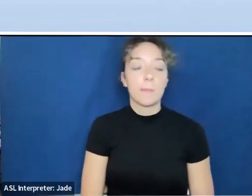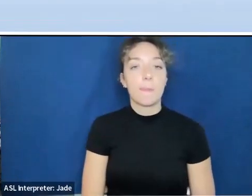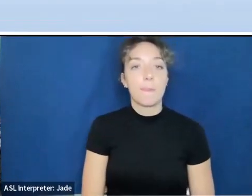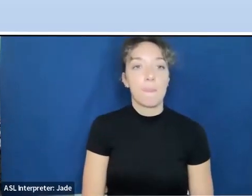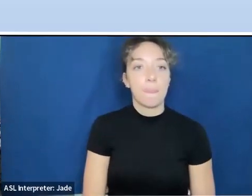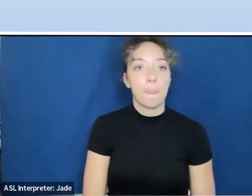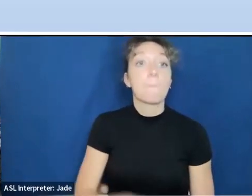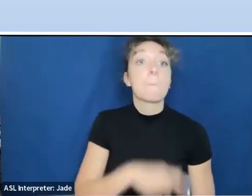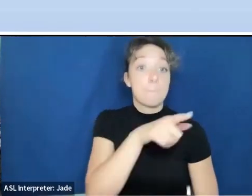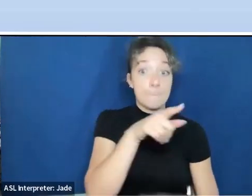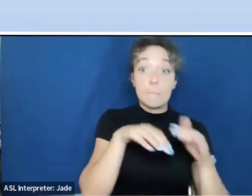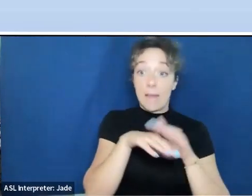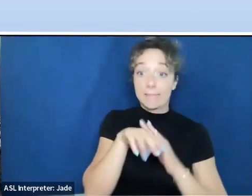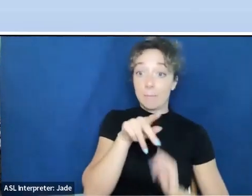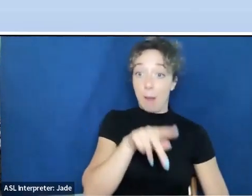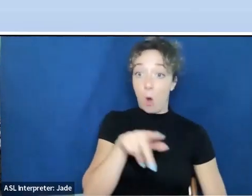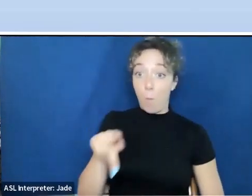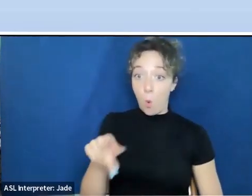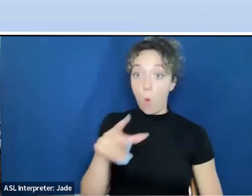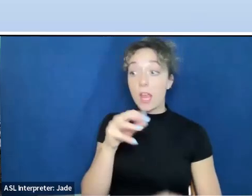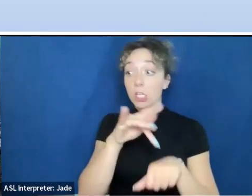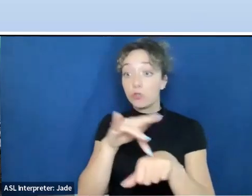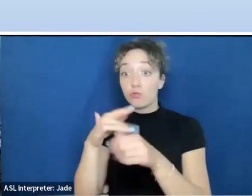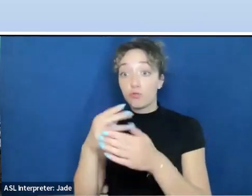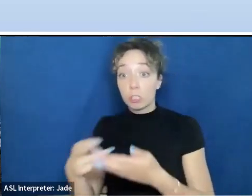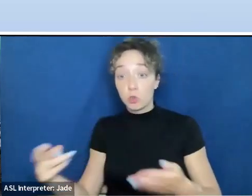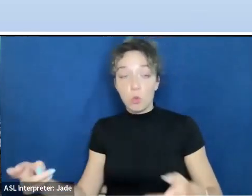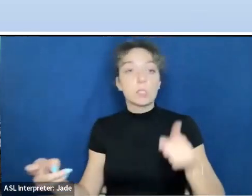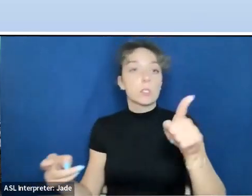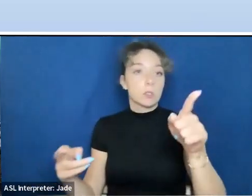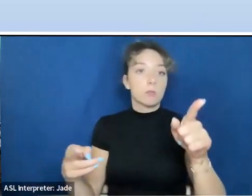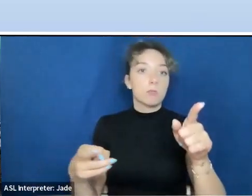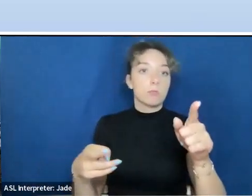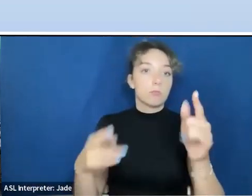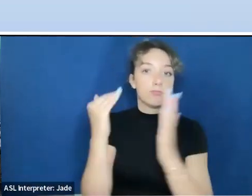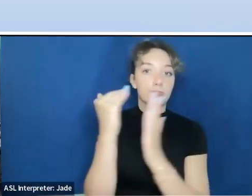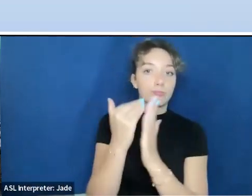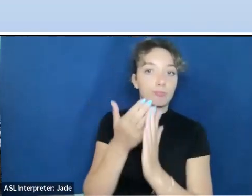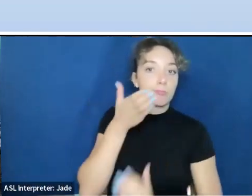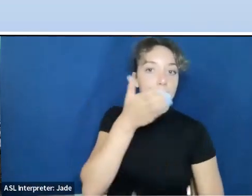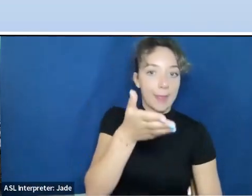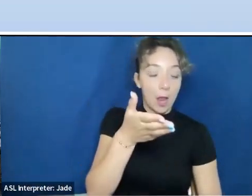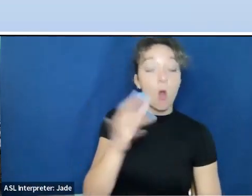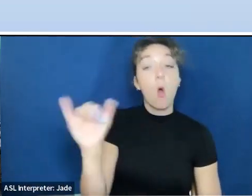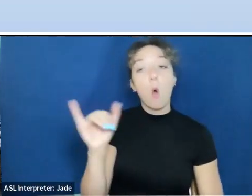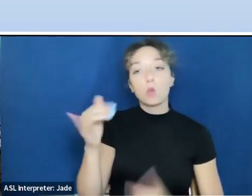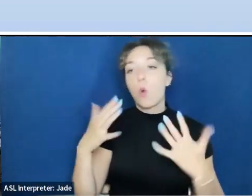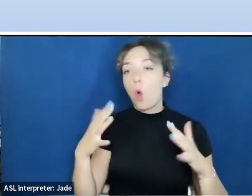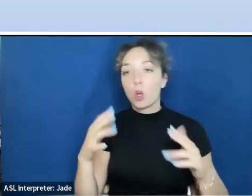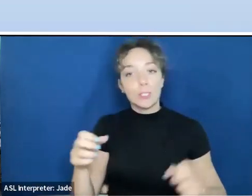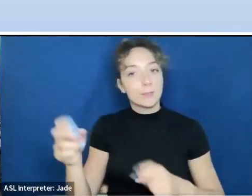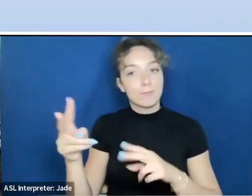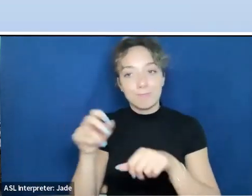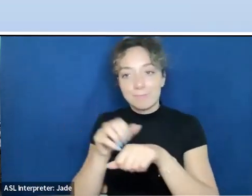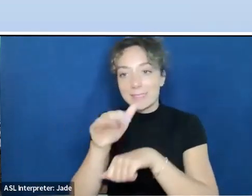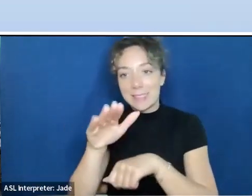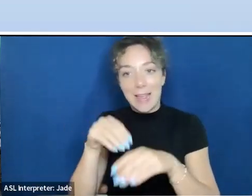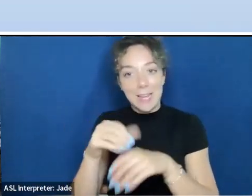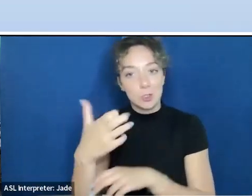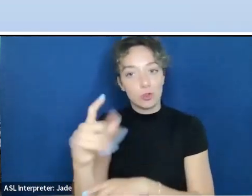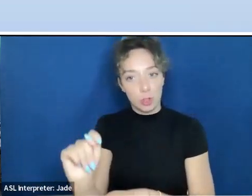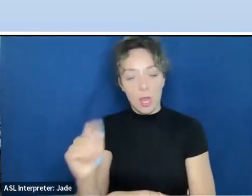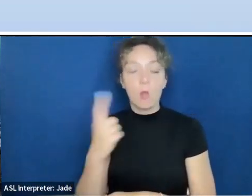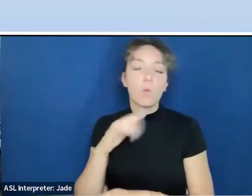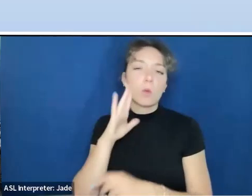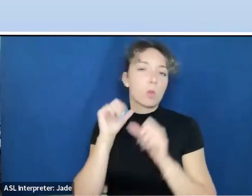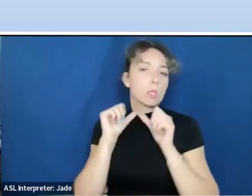Again, accessing the PowerPoint and resources are listed here. It's also been placed in the chat. We'll continue to place it in through the